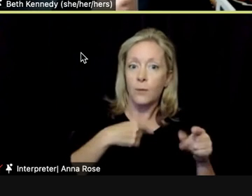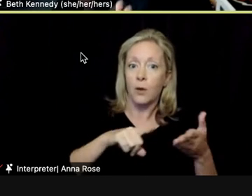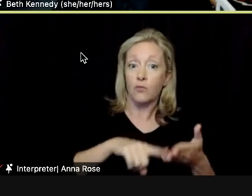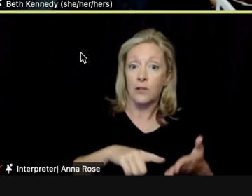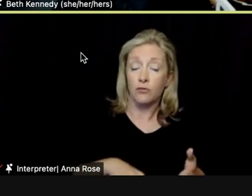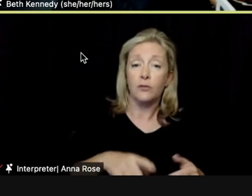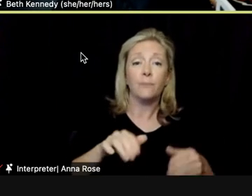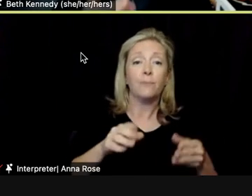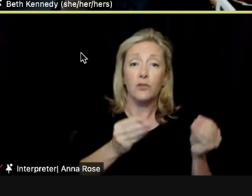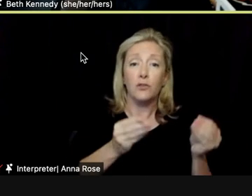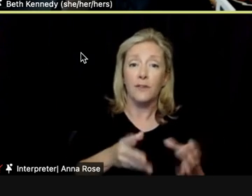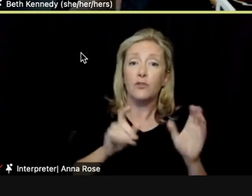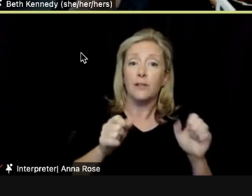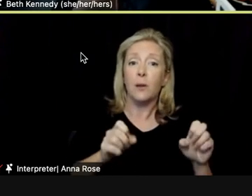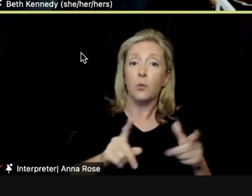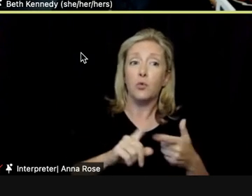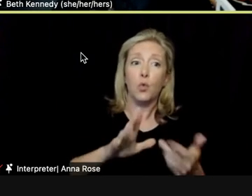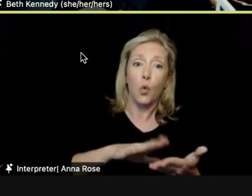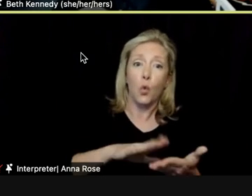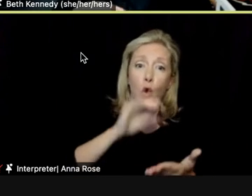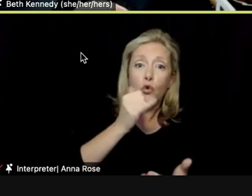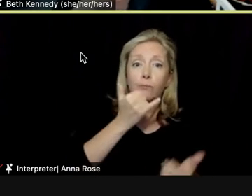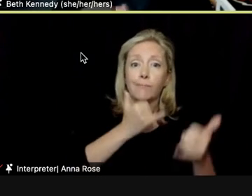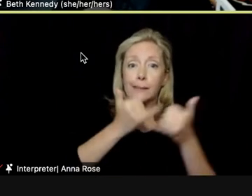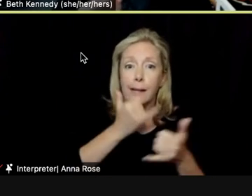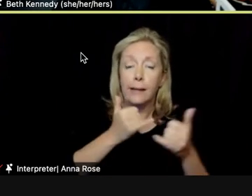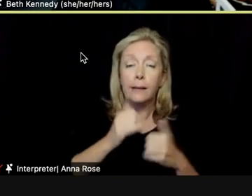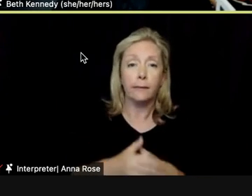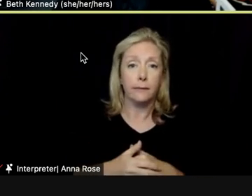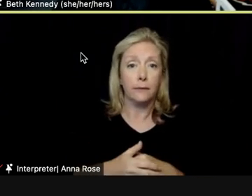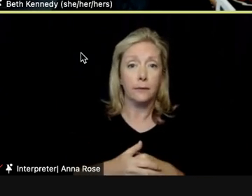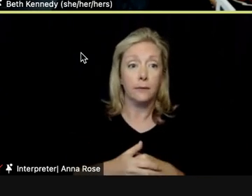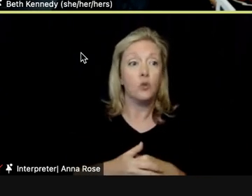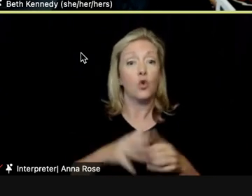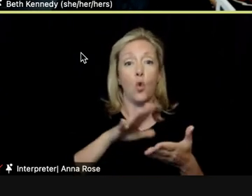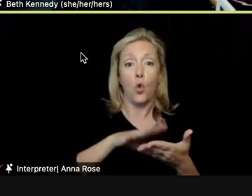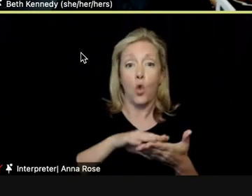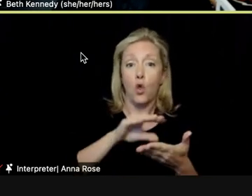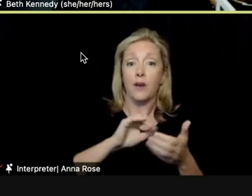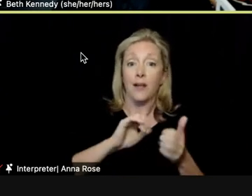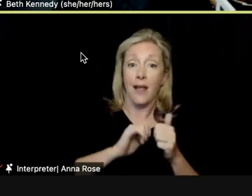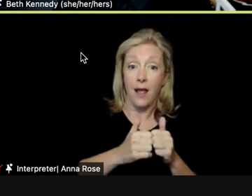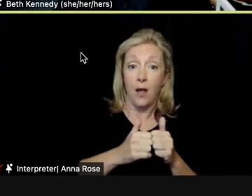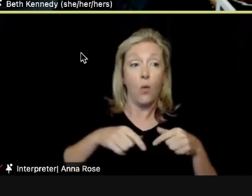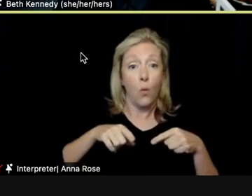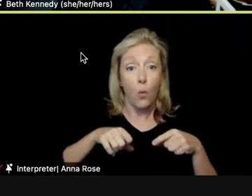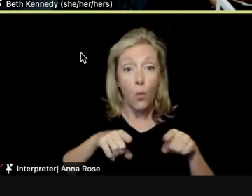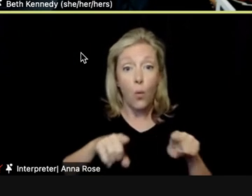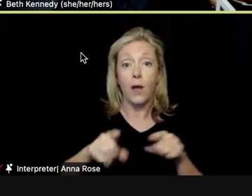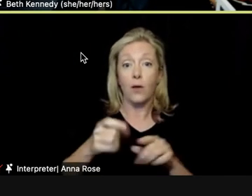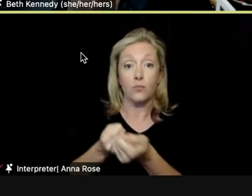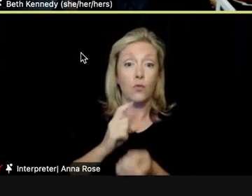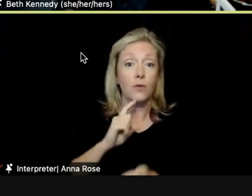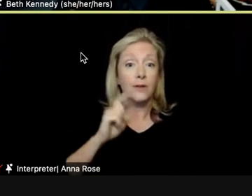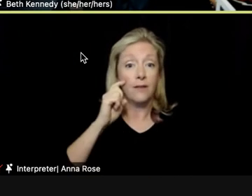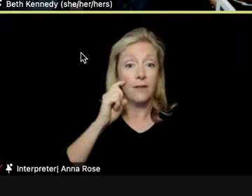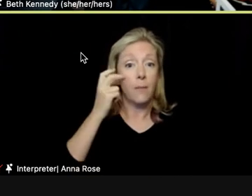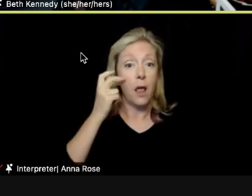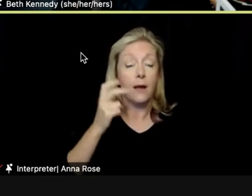error, working with learning how to be an intervener while they're supporting a student who's deafblind is a key element.